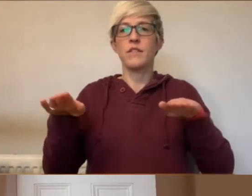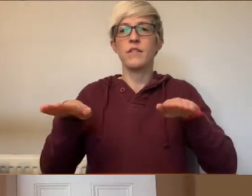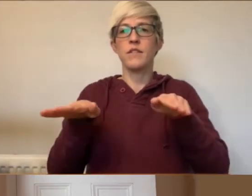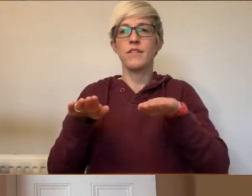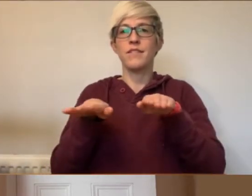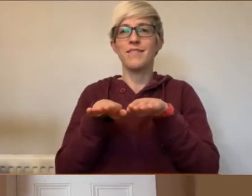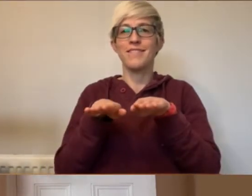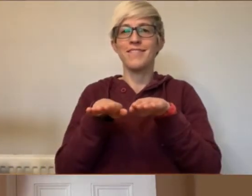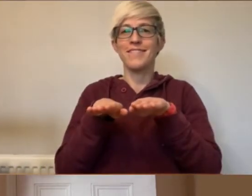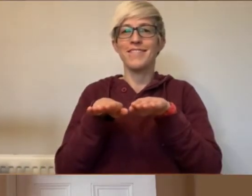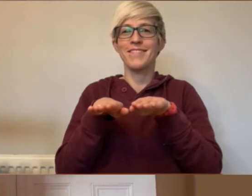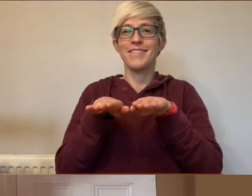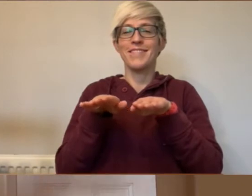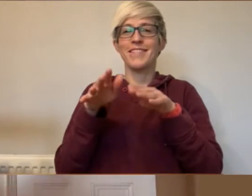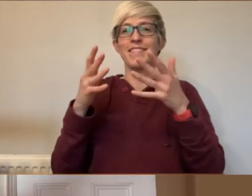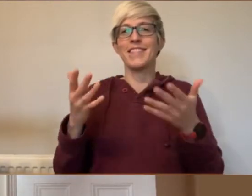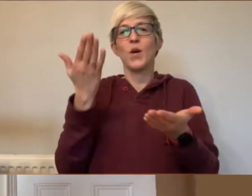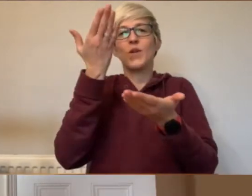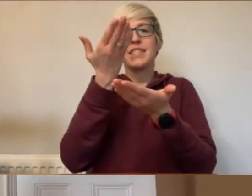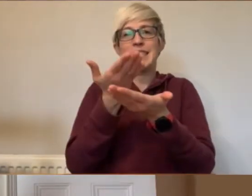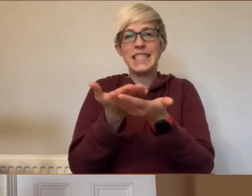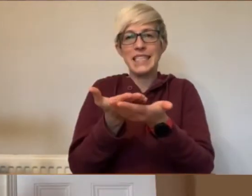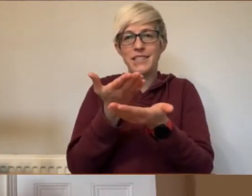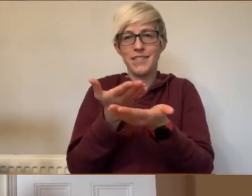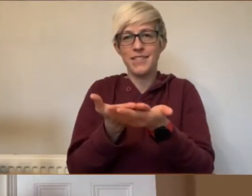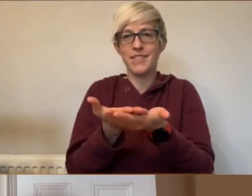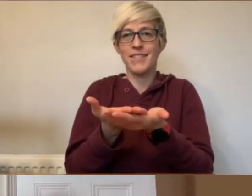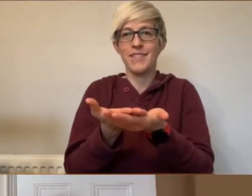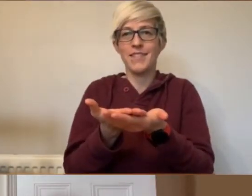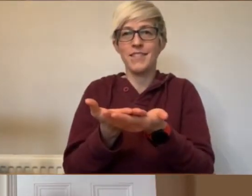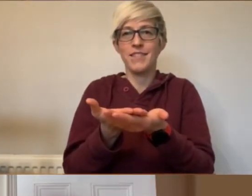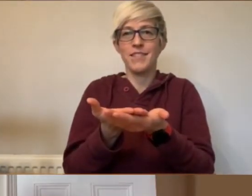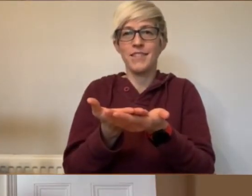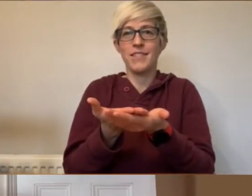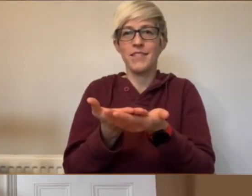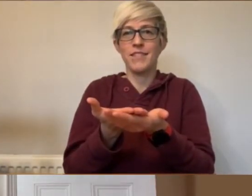shuffle your feet together and we're going to come to sit down.